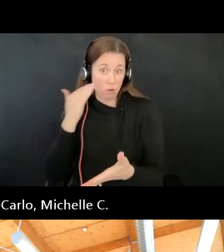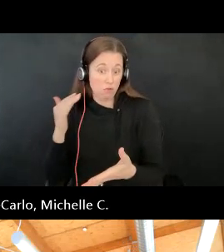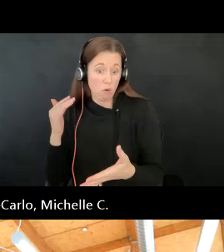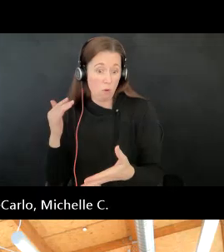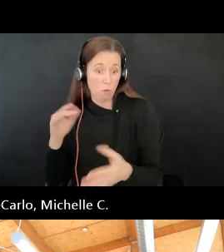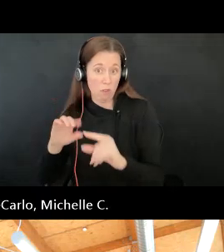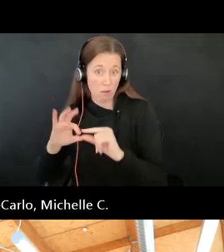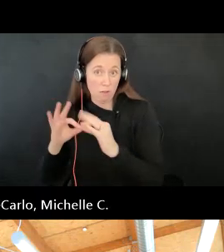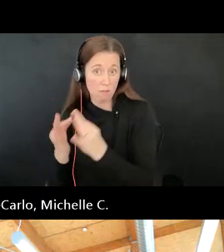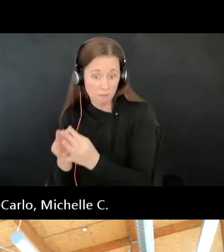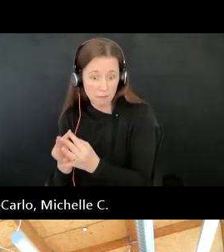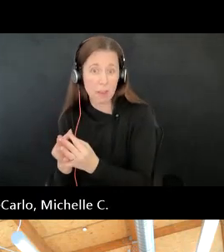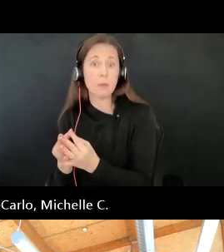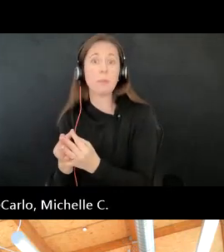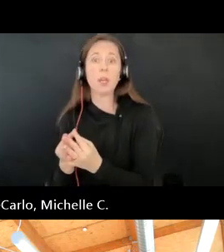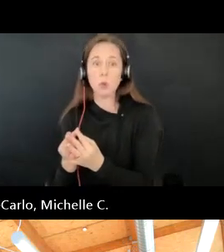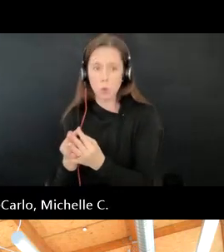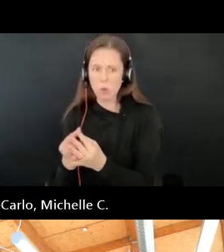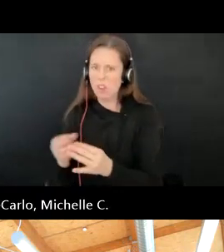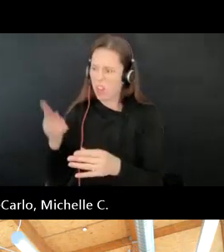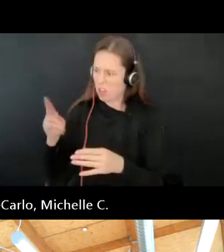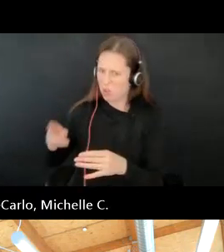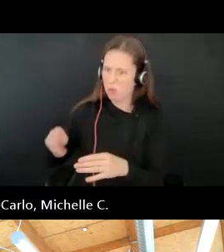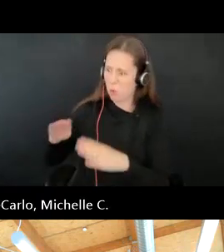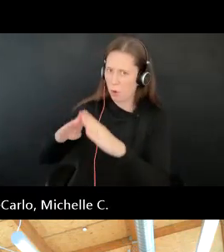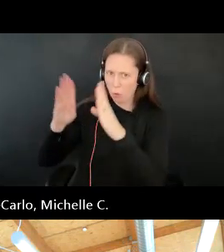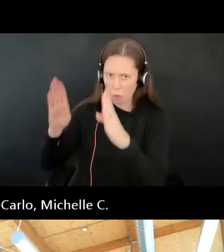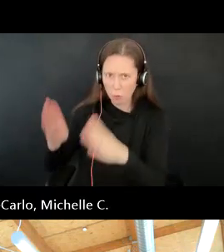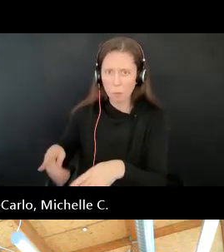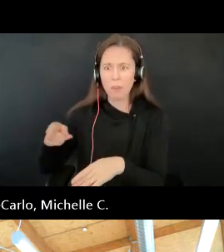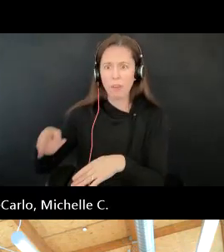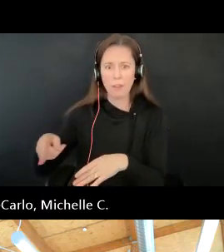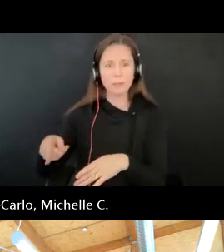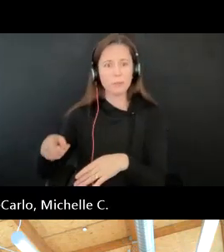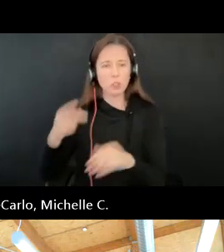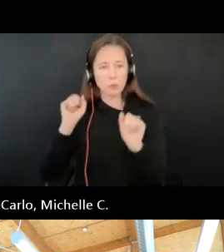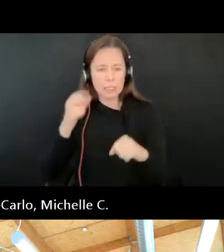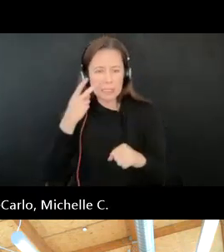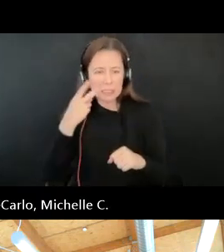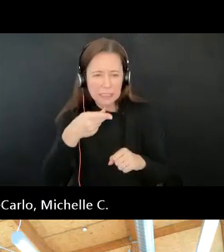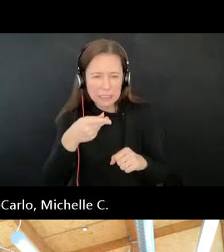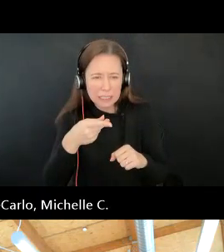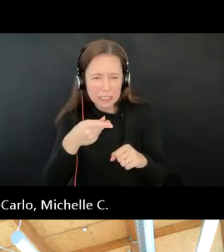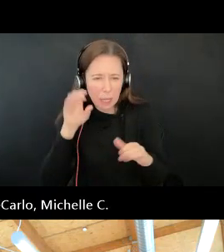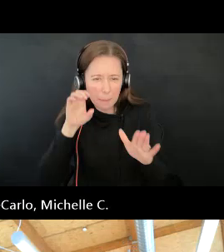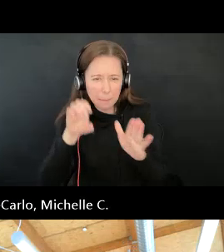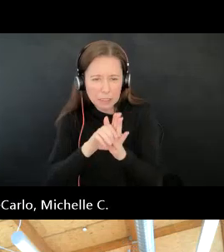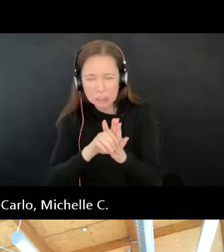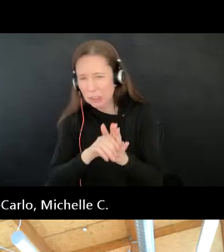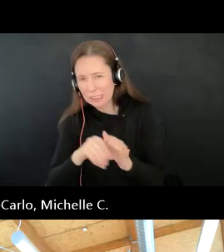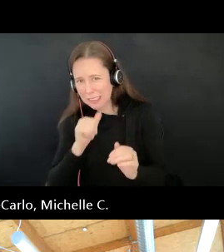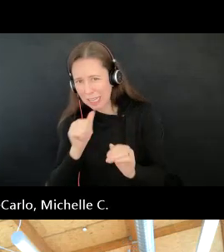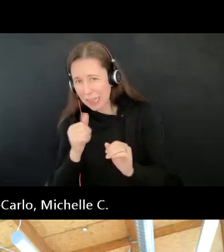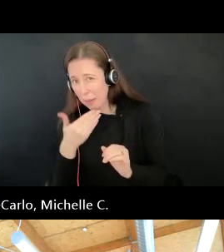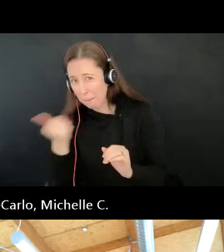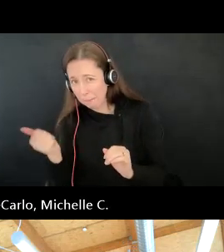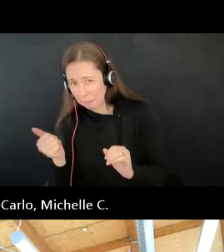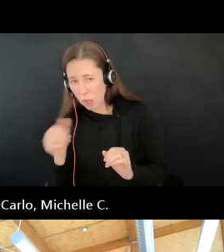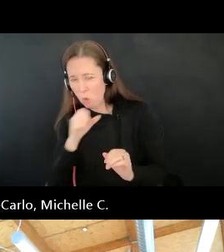this historic home. So you'll see that there's a picture in my slide as well. It's not the best quality picture. It's an old picture from